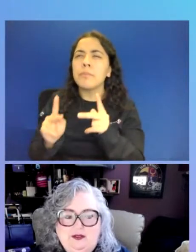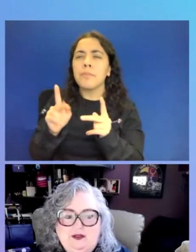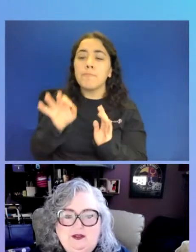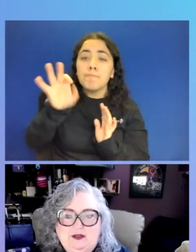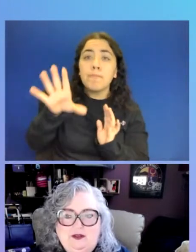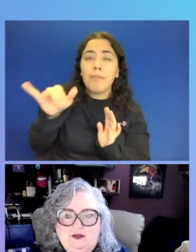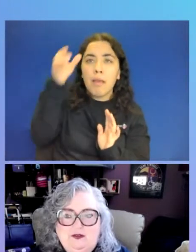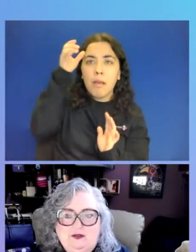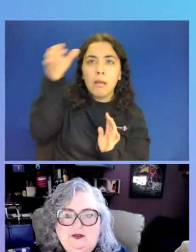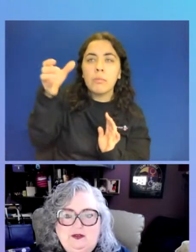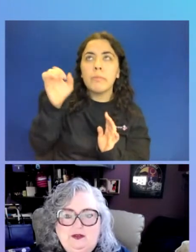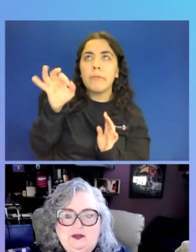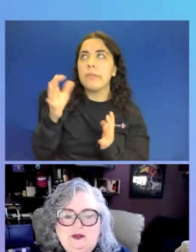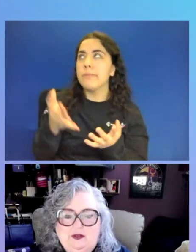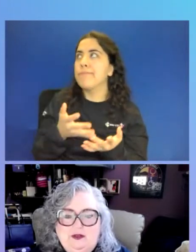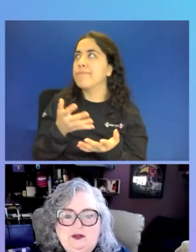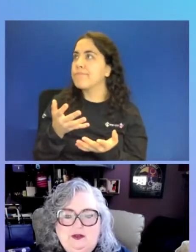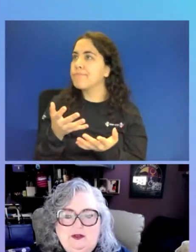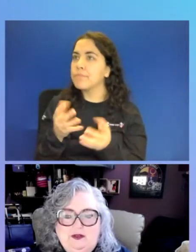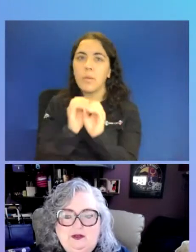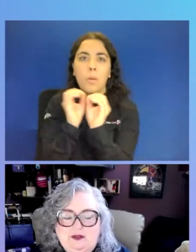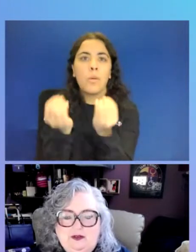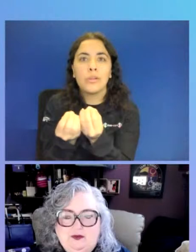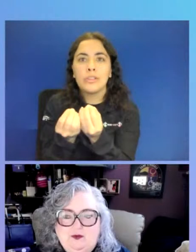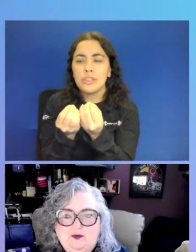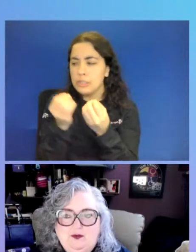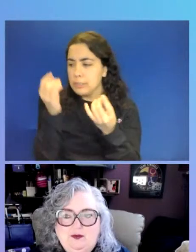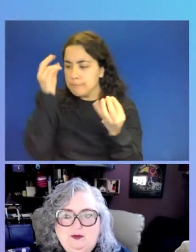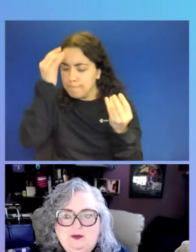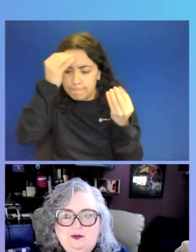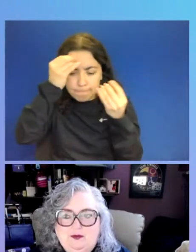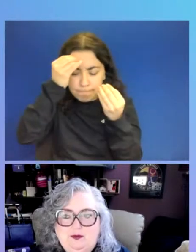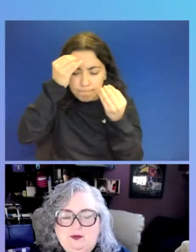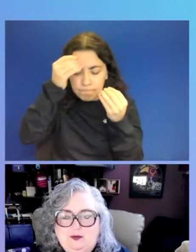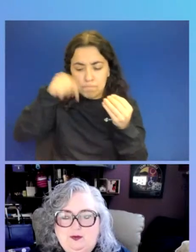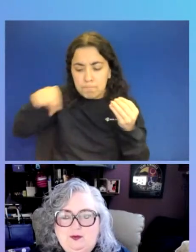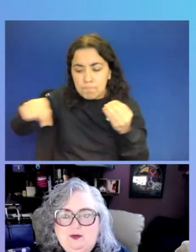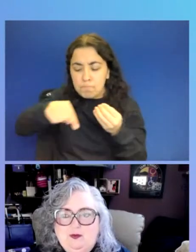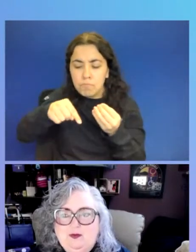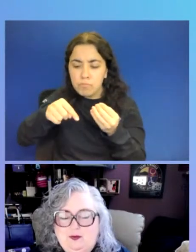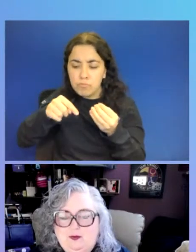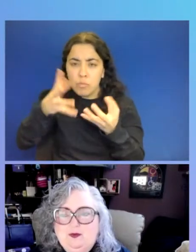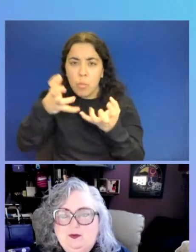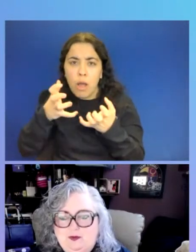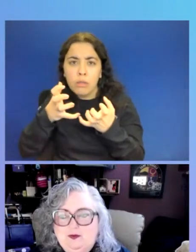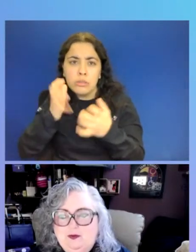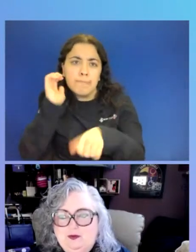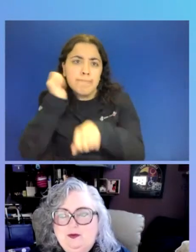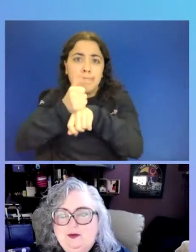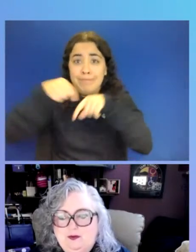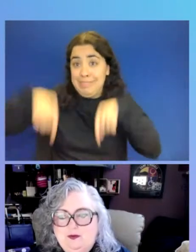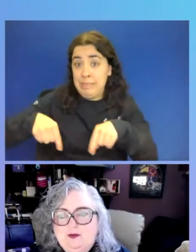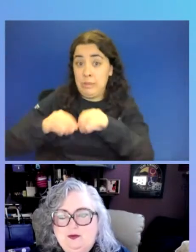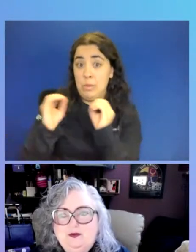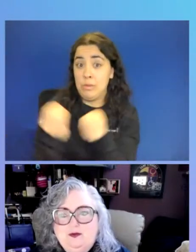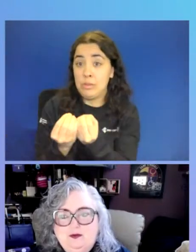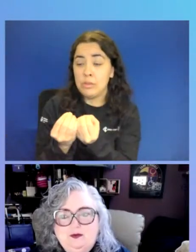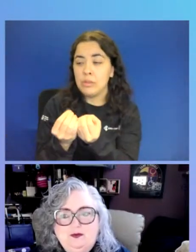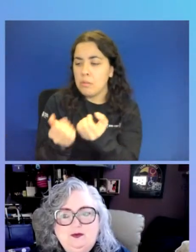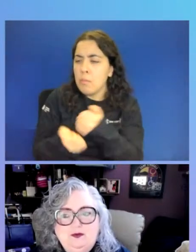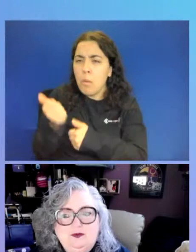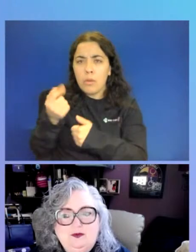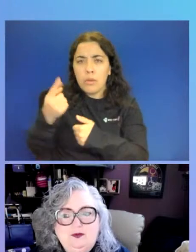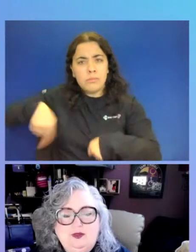of this organization together were in the web space. That was their expertise. But that's not where we